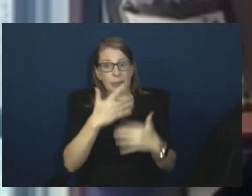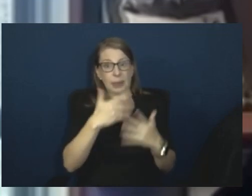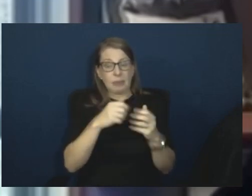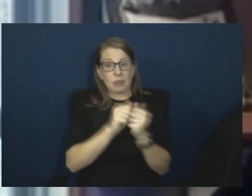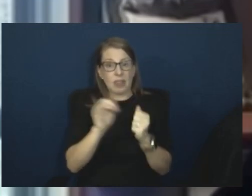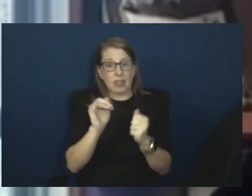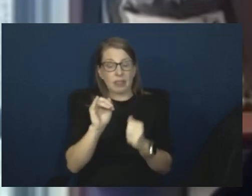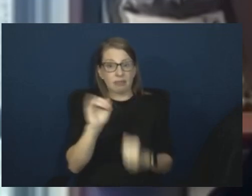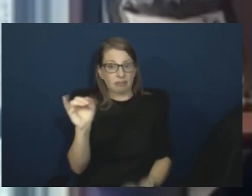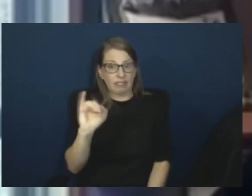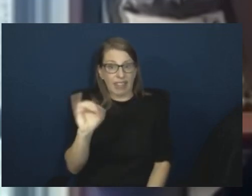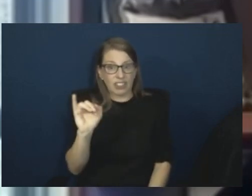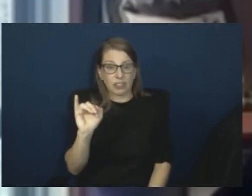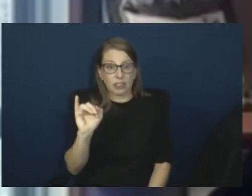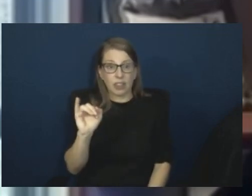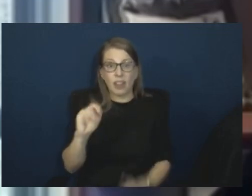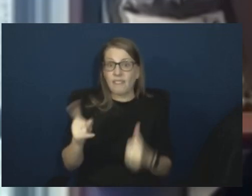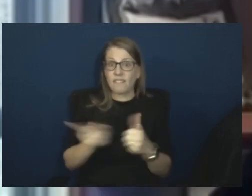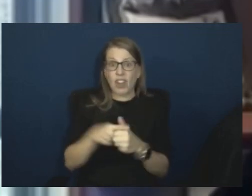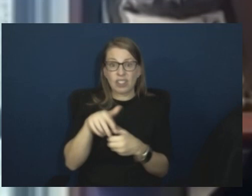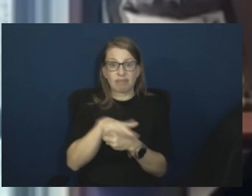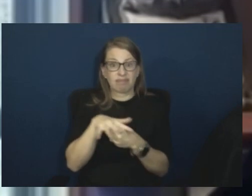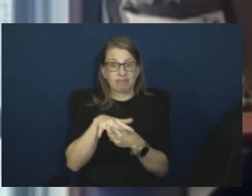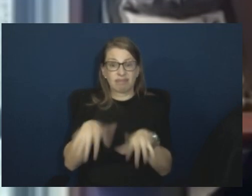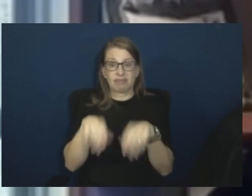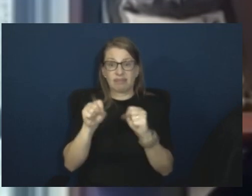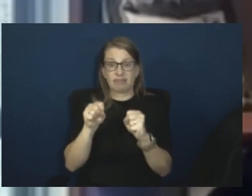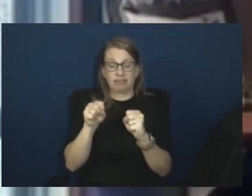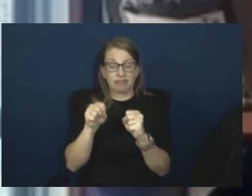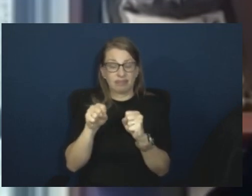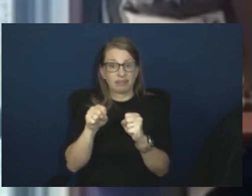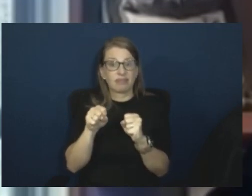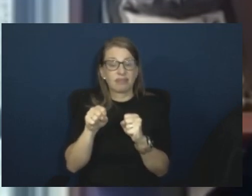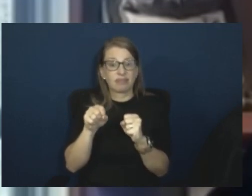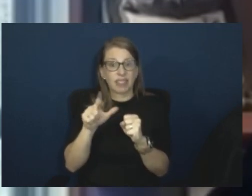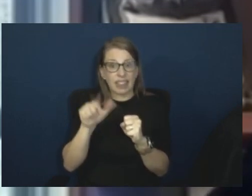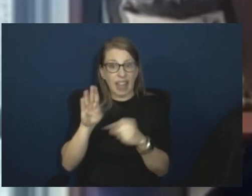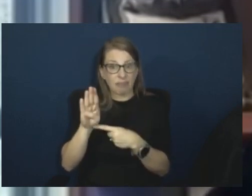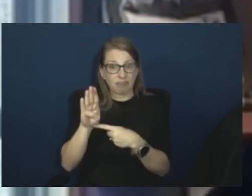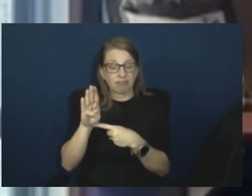group anywhere in the world to do these laboratory-based experiments.